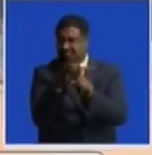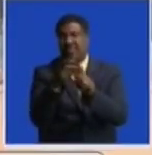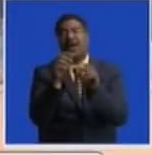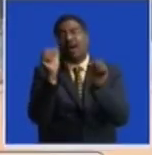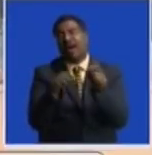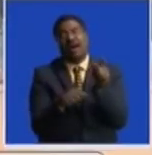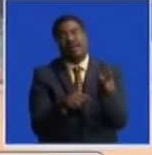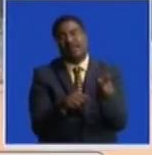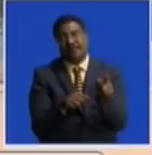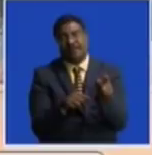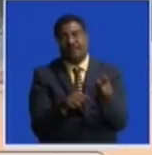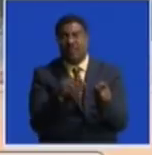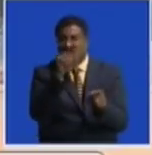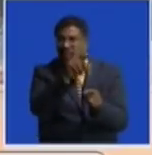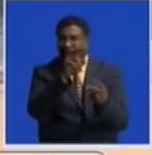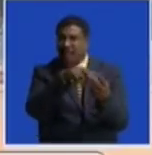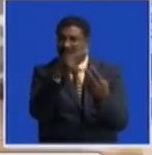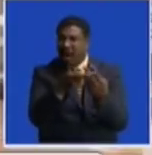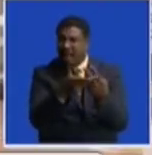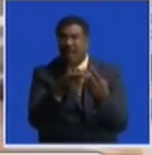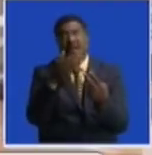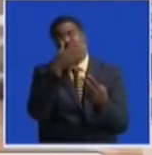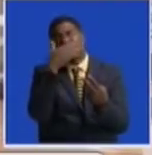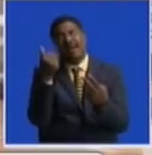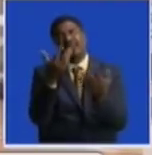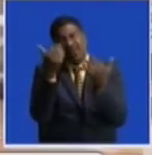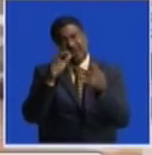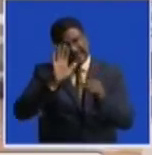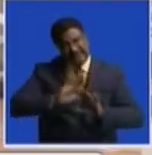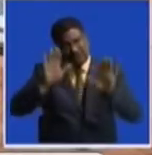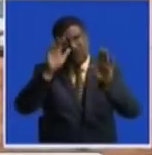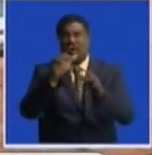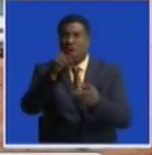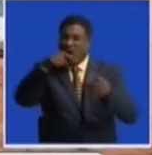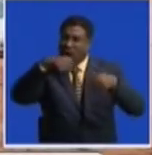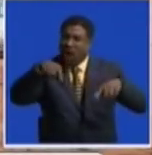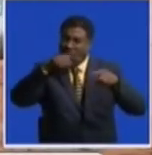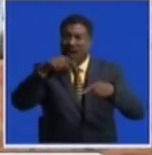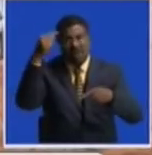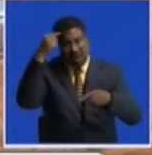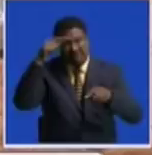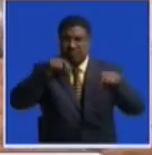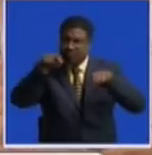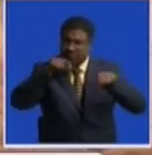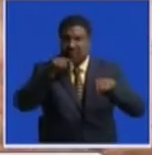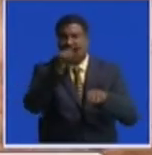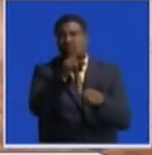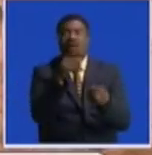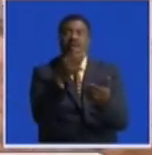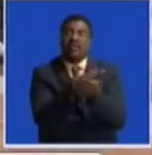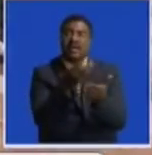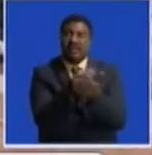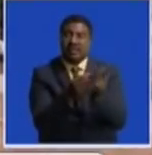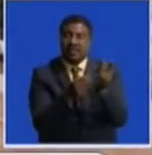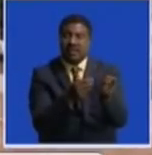tolling program set to create a permanent, homegrown and sustainable of funding road maintenance and construction. Since